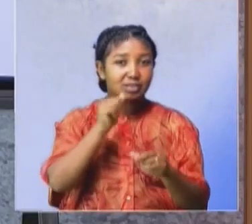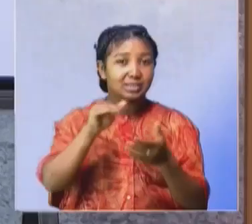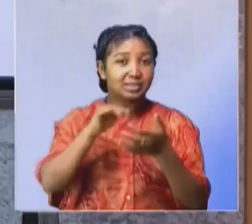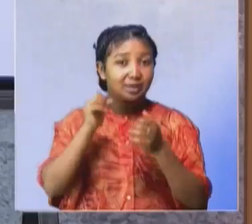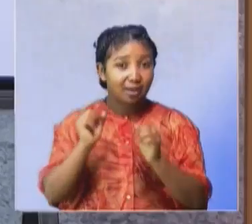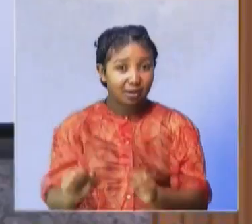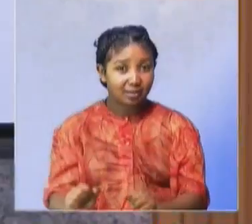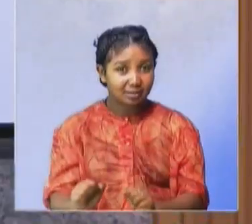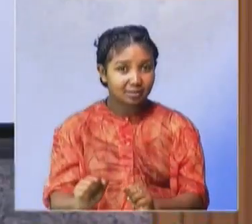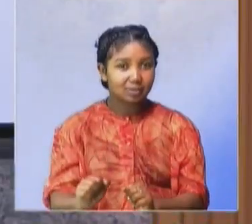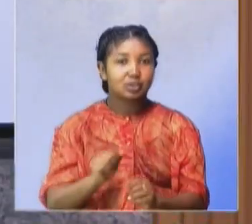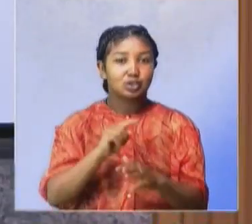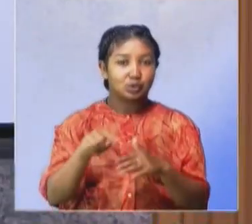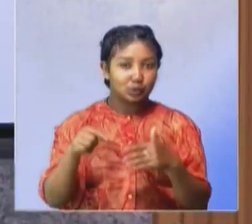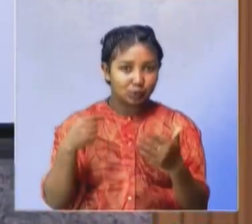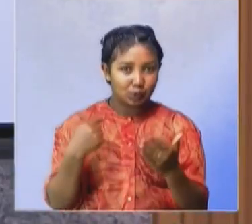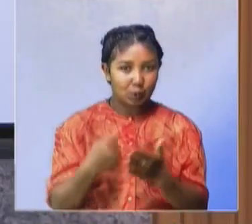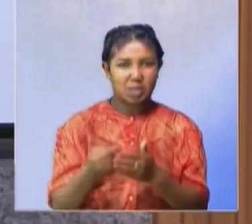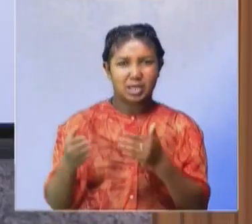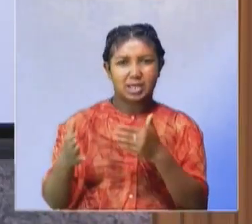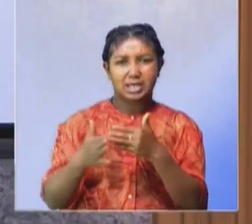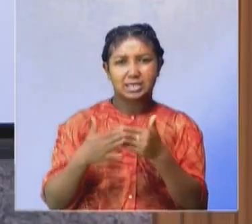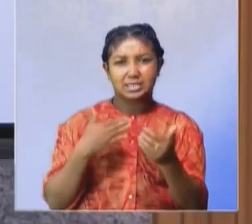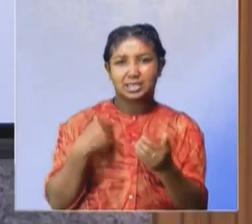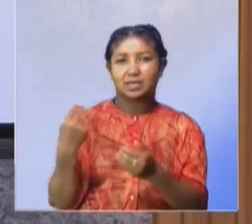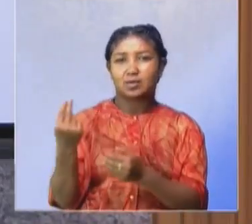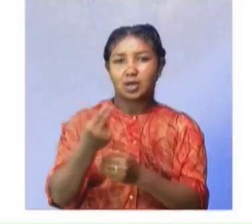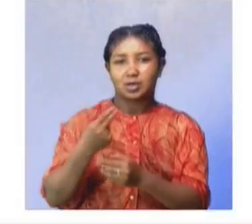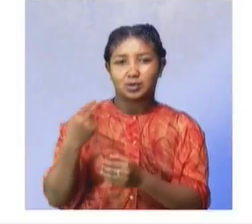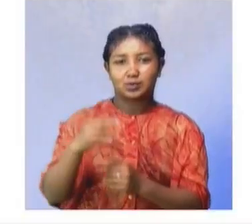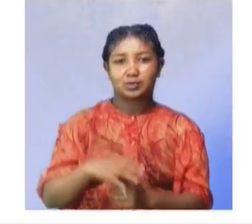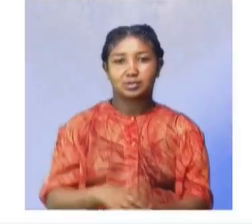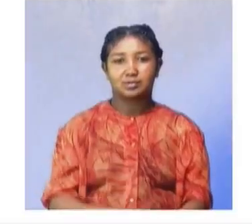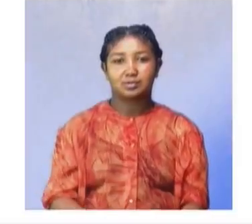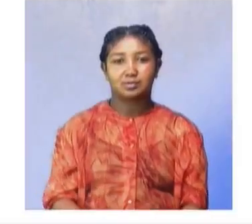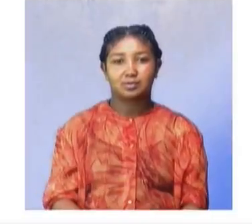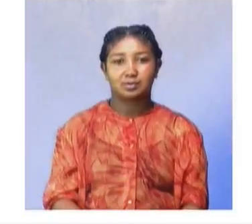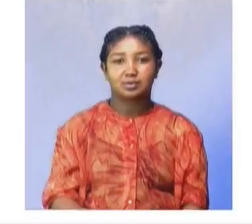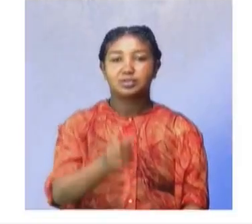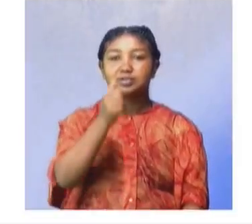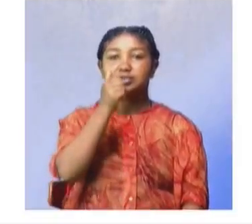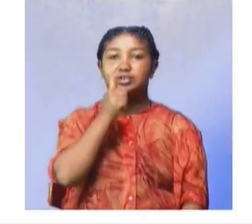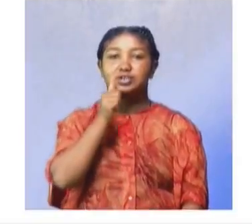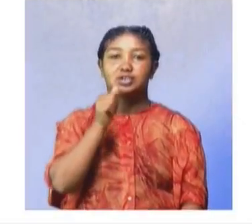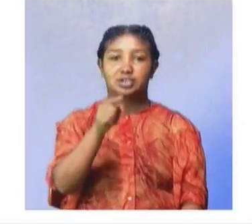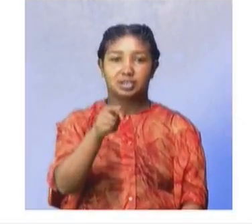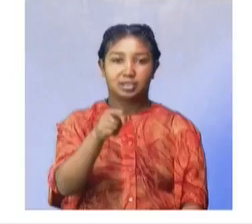study hard? So easily we can use she